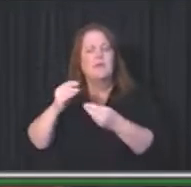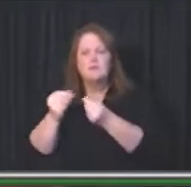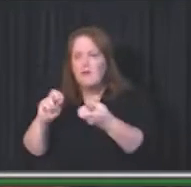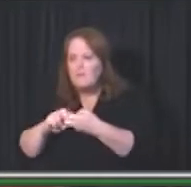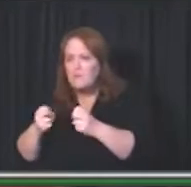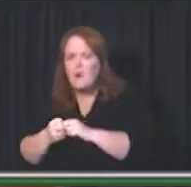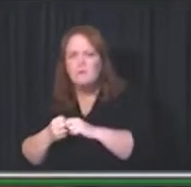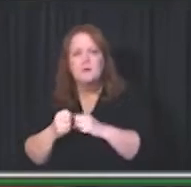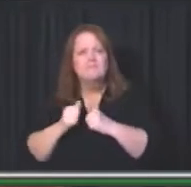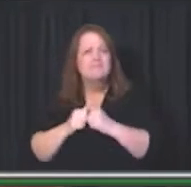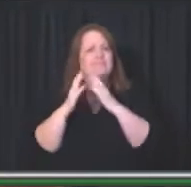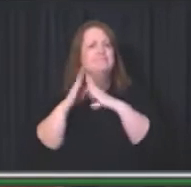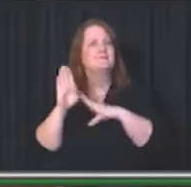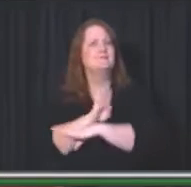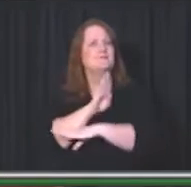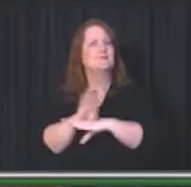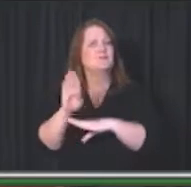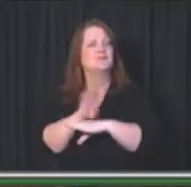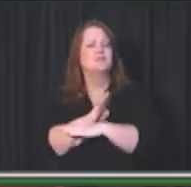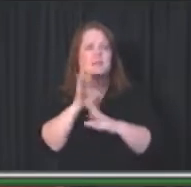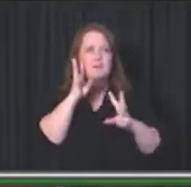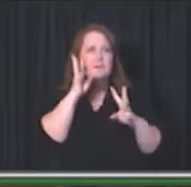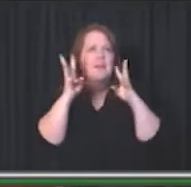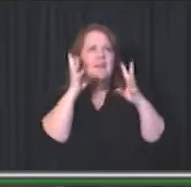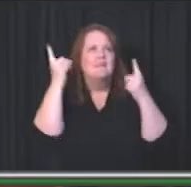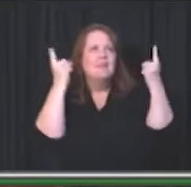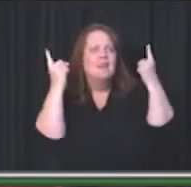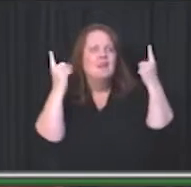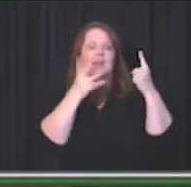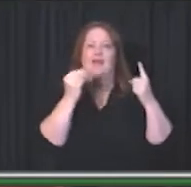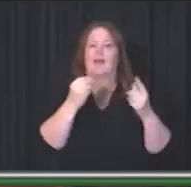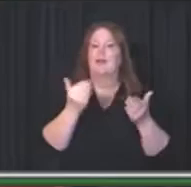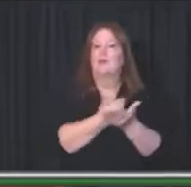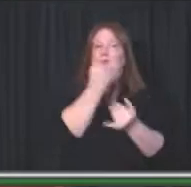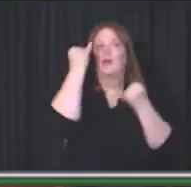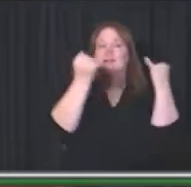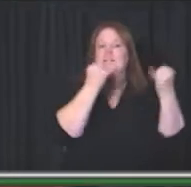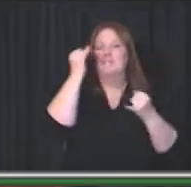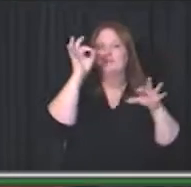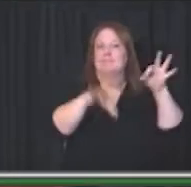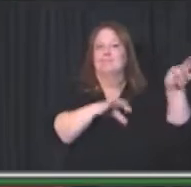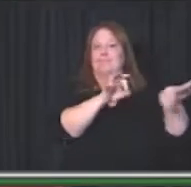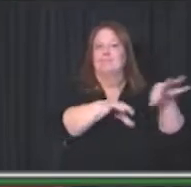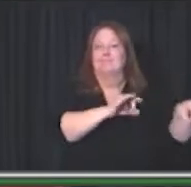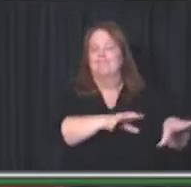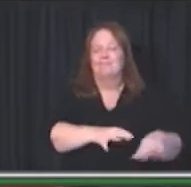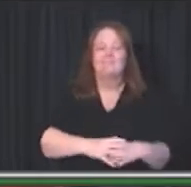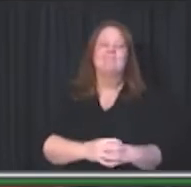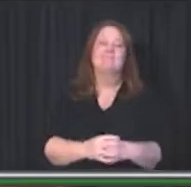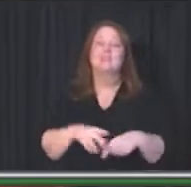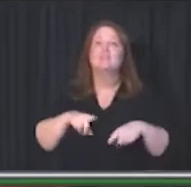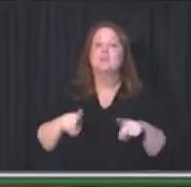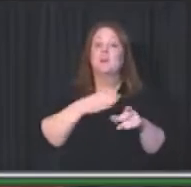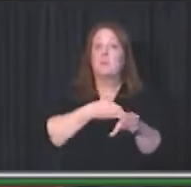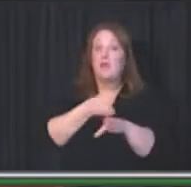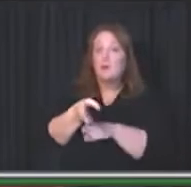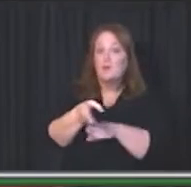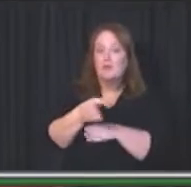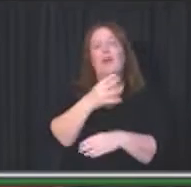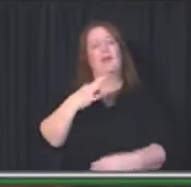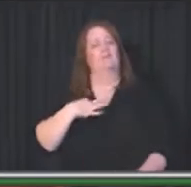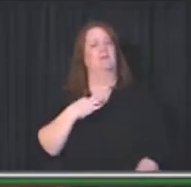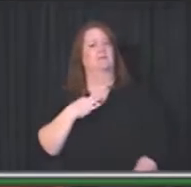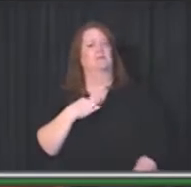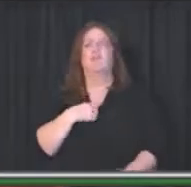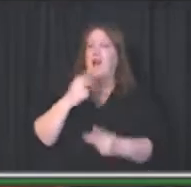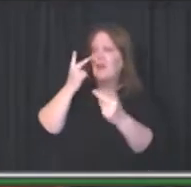solvers, entrepreneurs, creative thinkers, and innovators. During my career and as a volunteer,